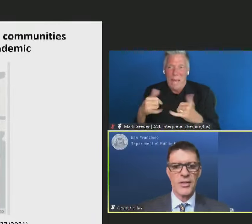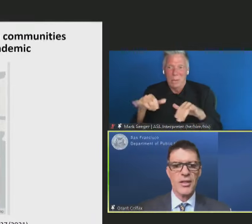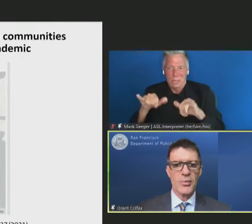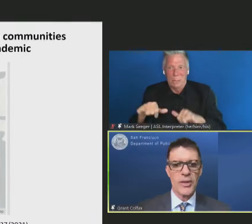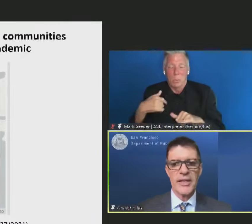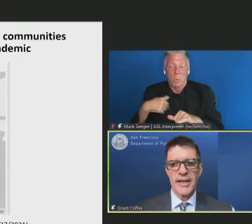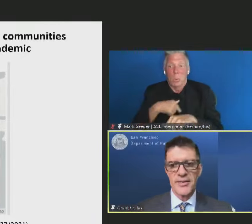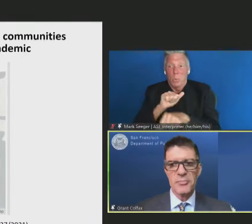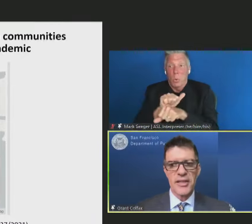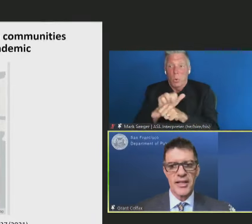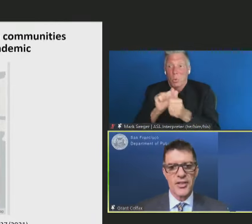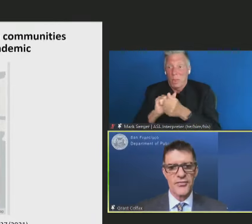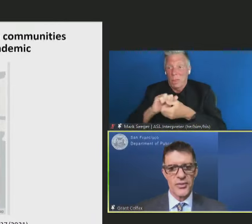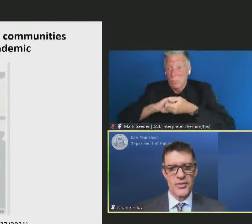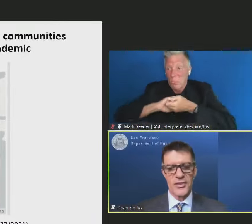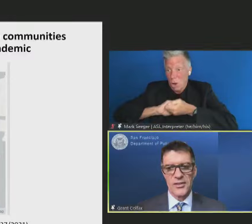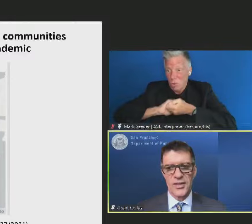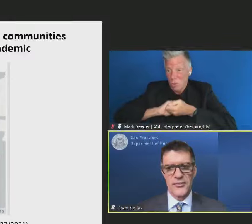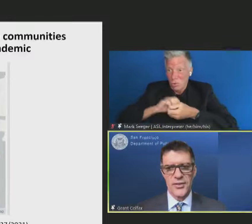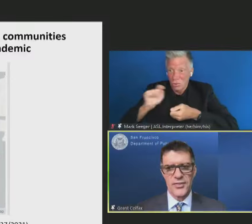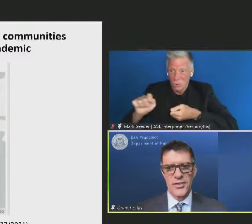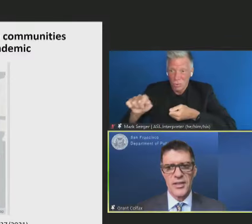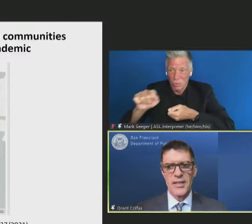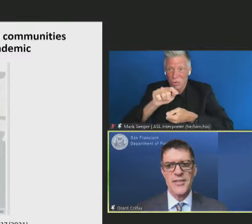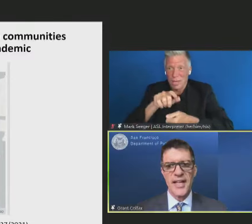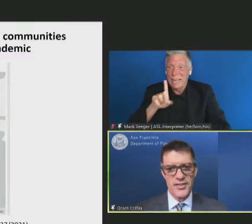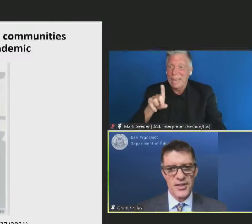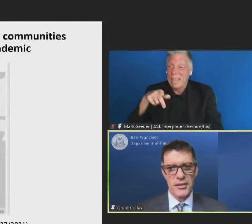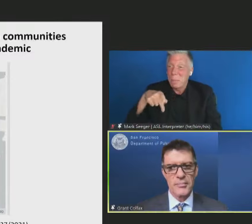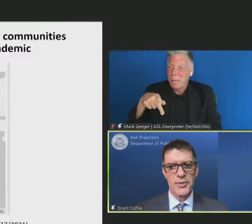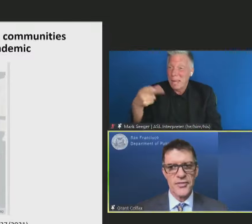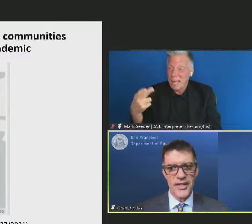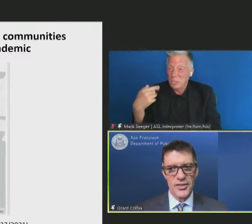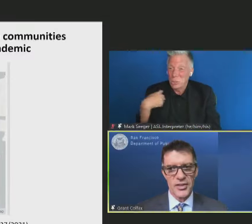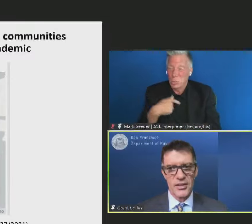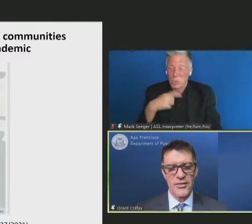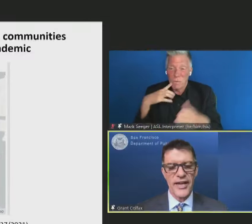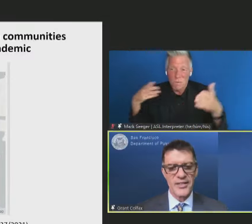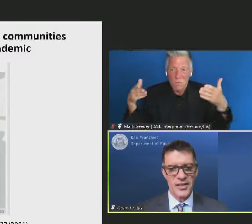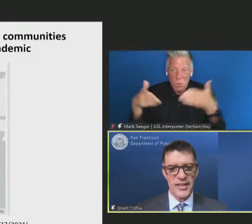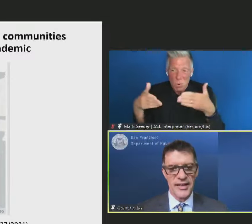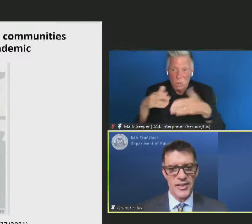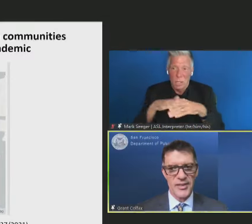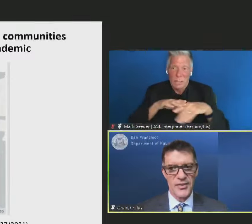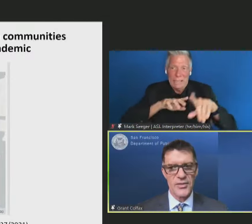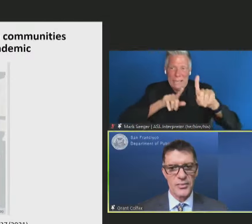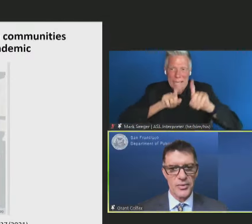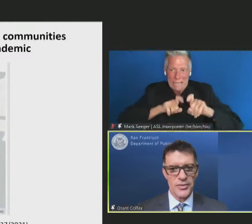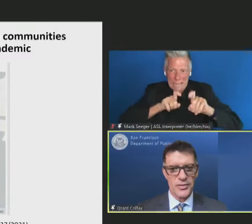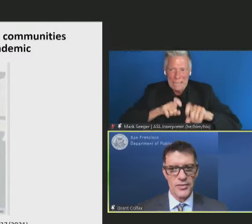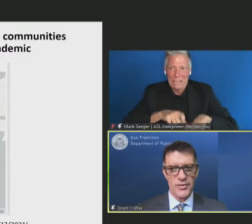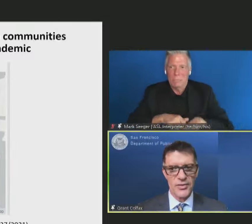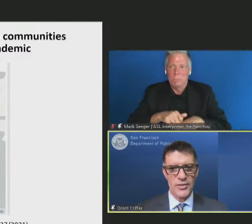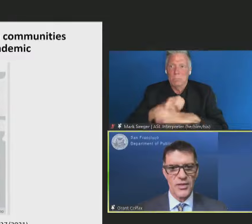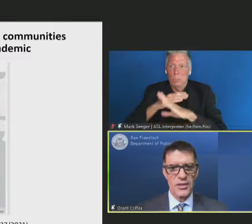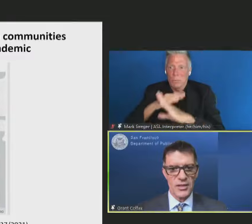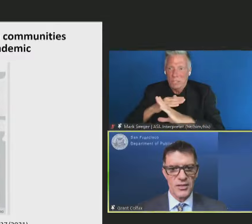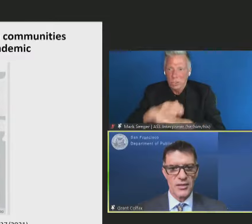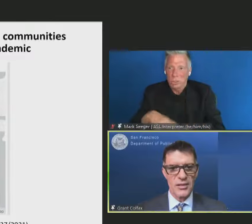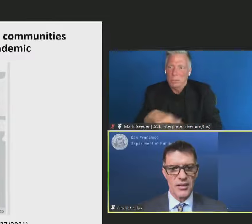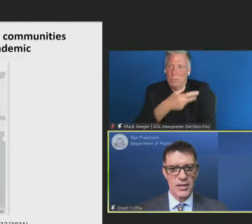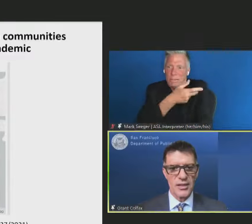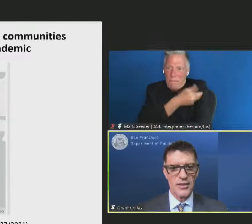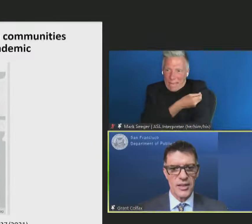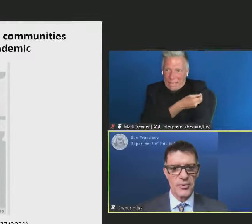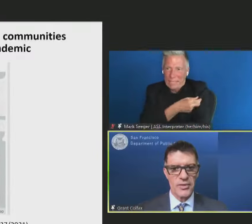partners, we at DPH have focused our efforts testing, prevention, vaccine access, support services